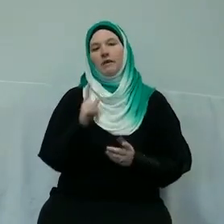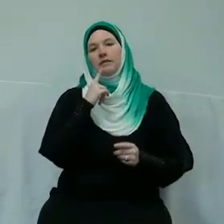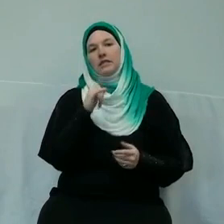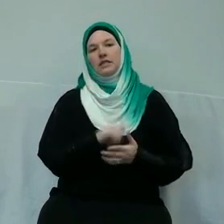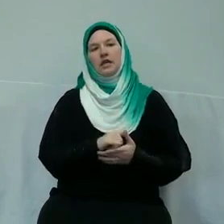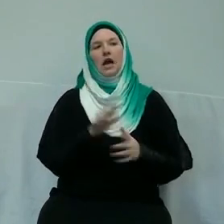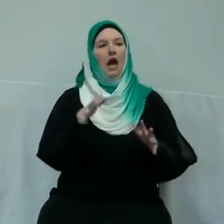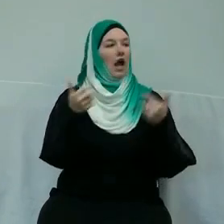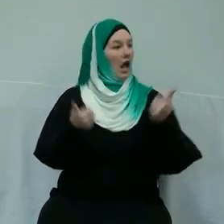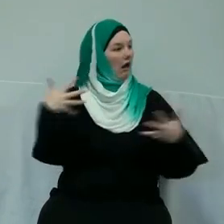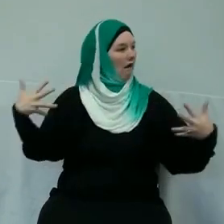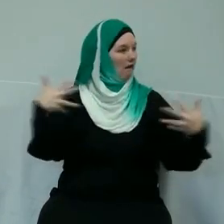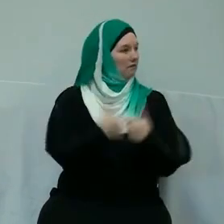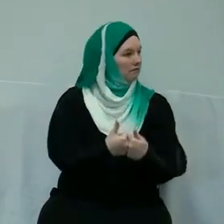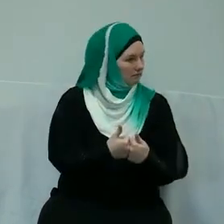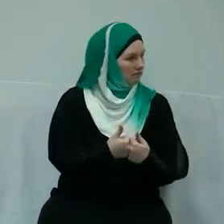I ran into an accident